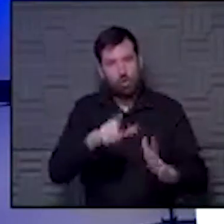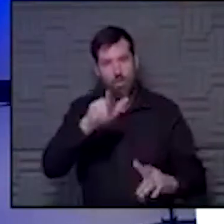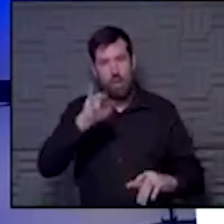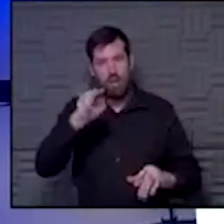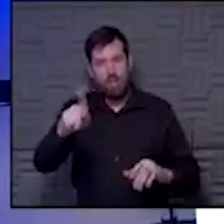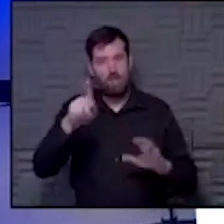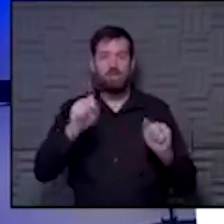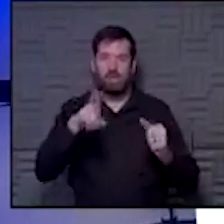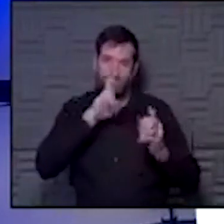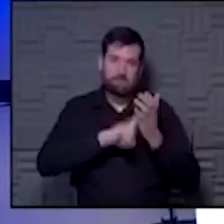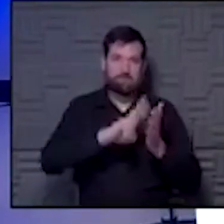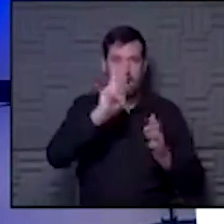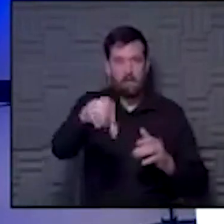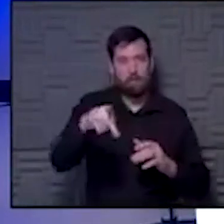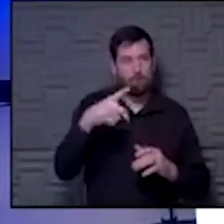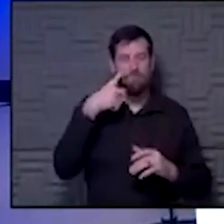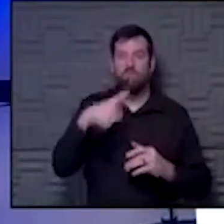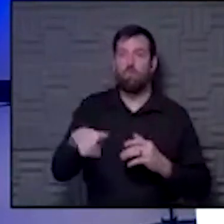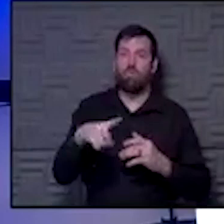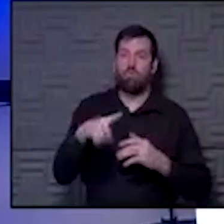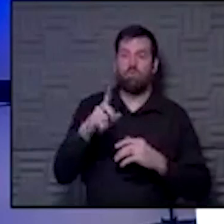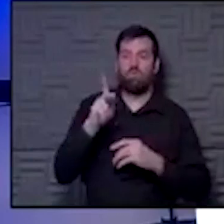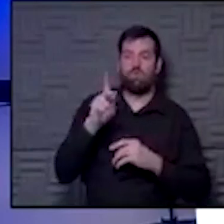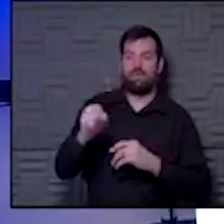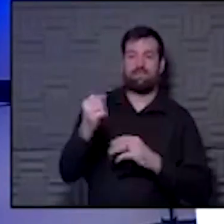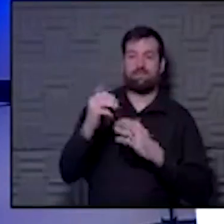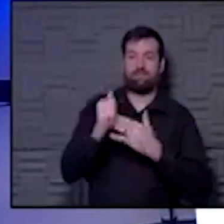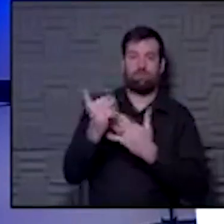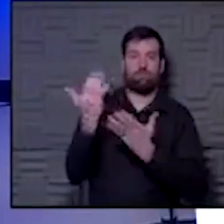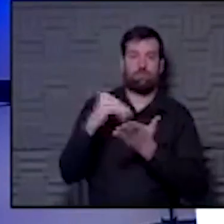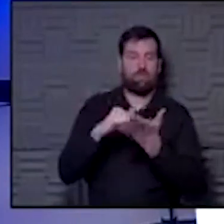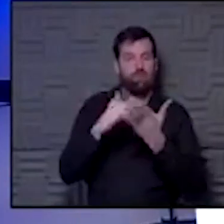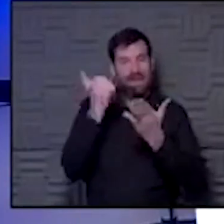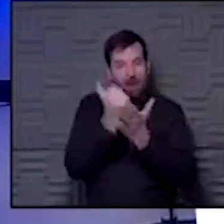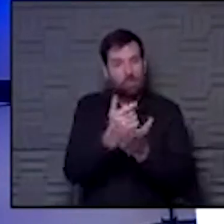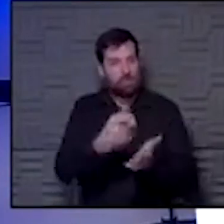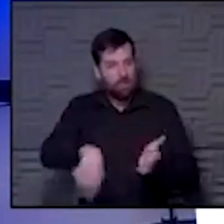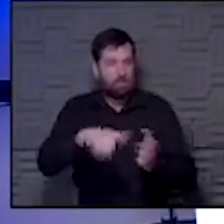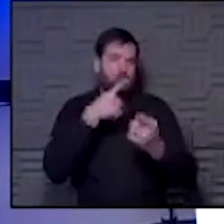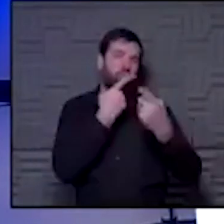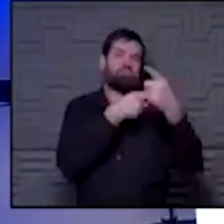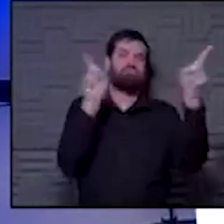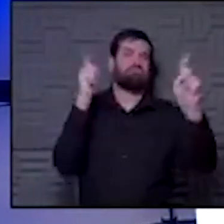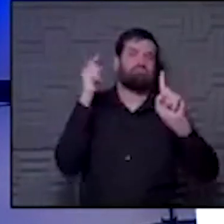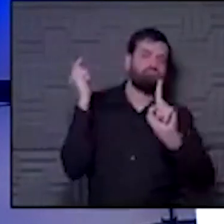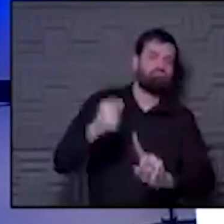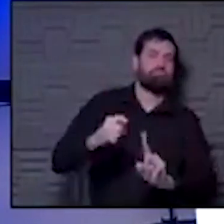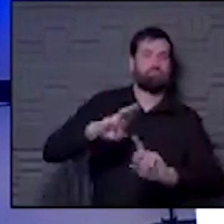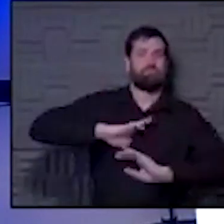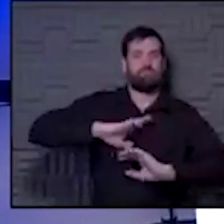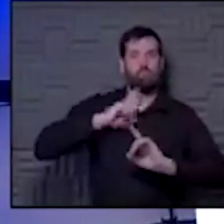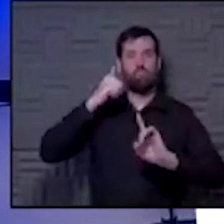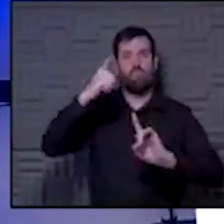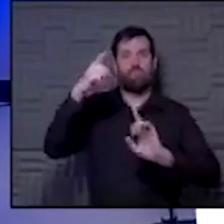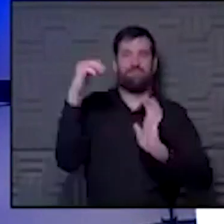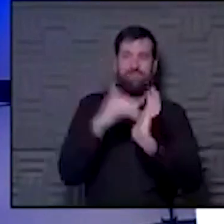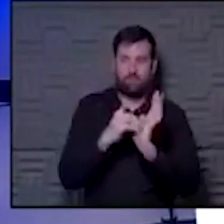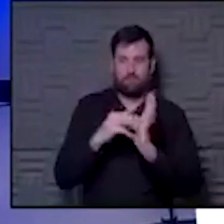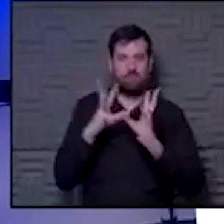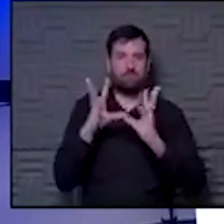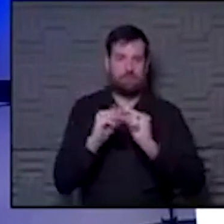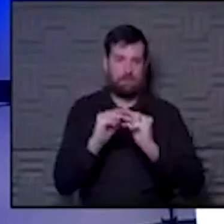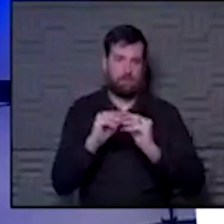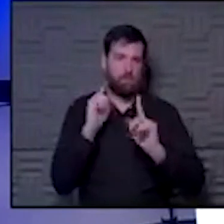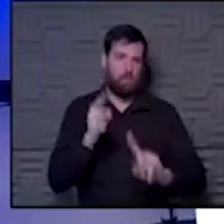people can get signed up to help come with the Kansas Leadership Center. Let's help them hit that 1,000 meeting goal to